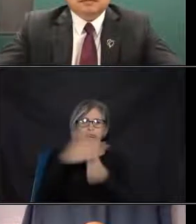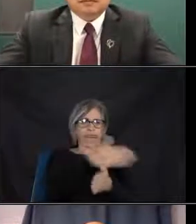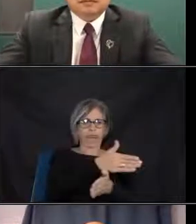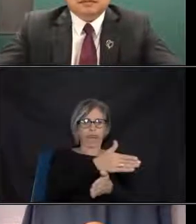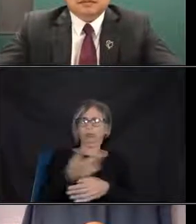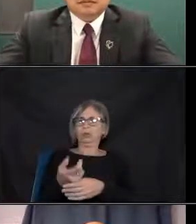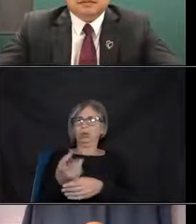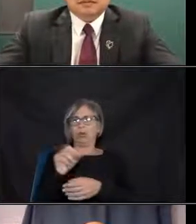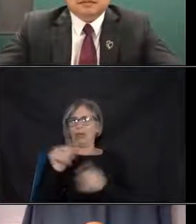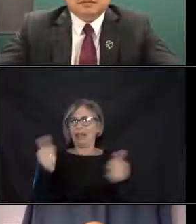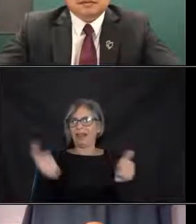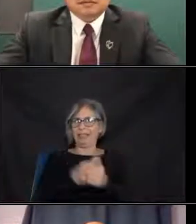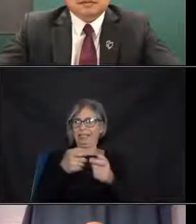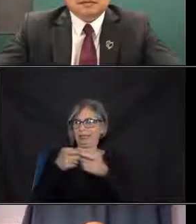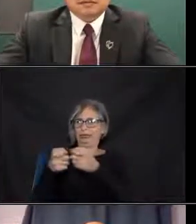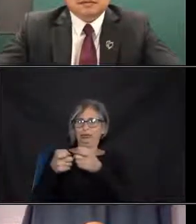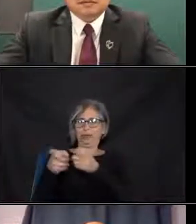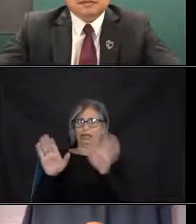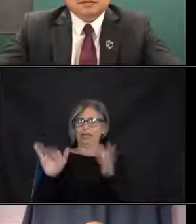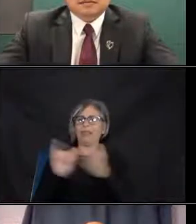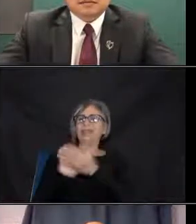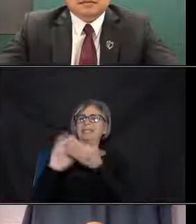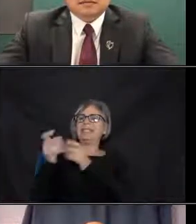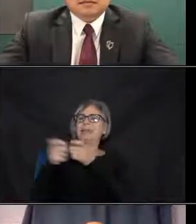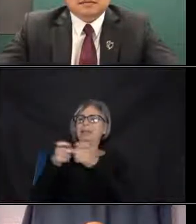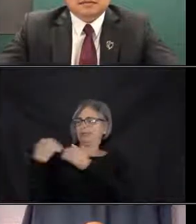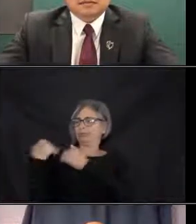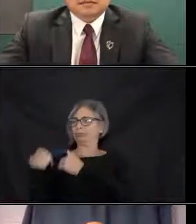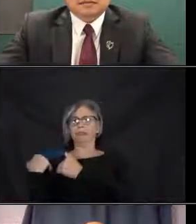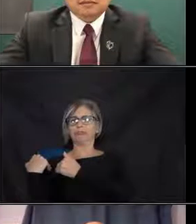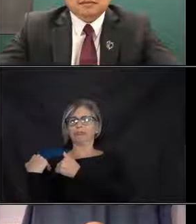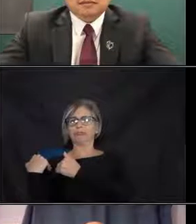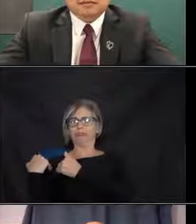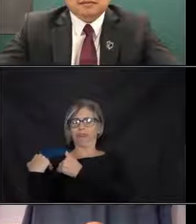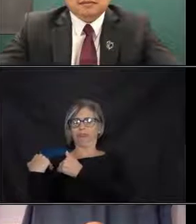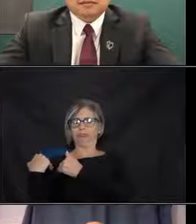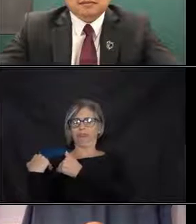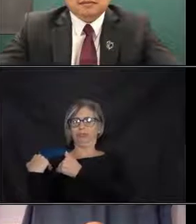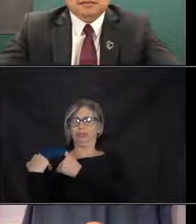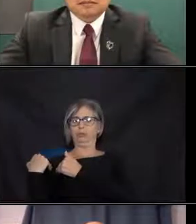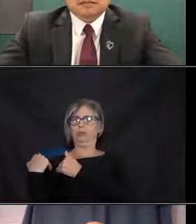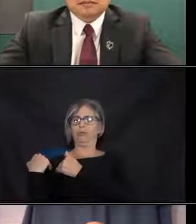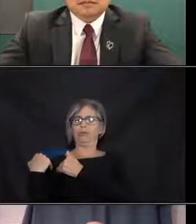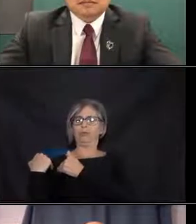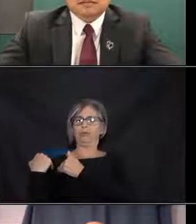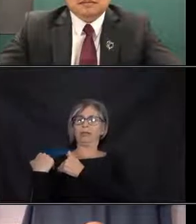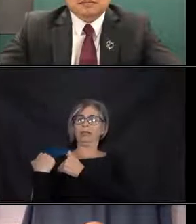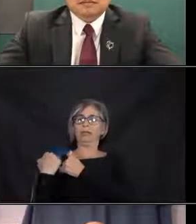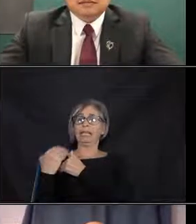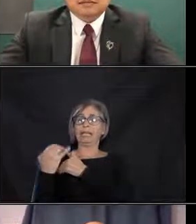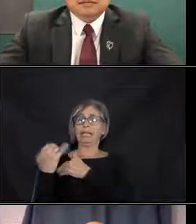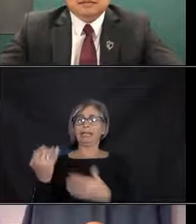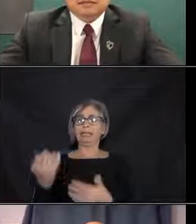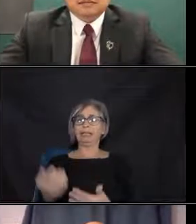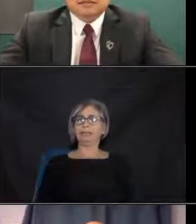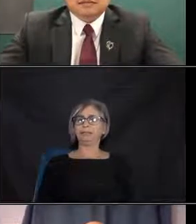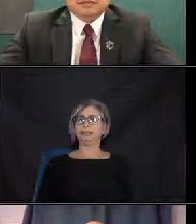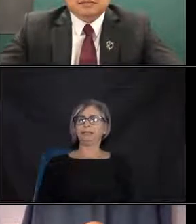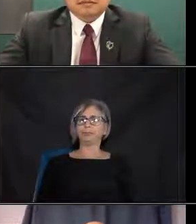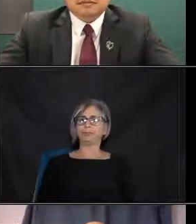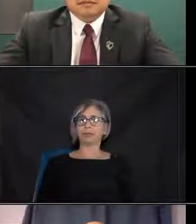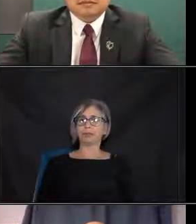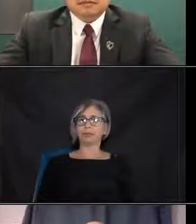give them any direction to go into. That's the city manager's responsibility. And this gives us the misstep or the